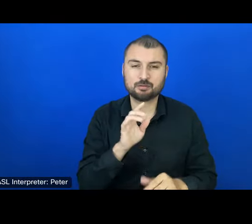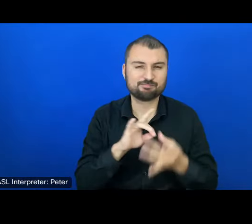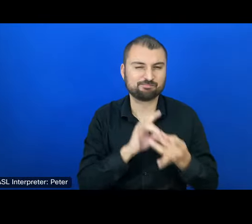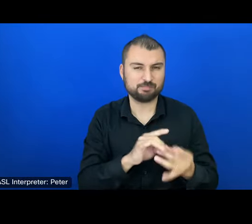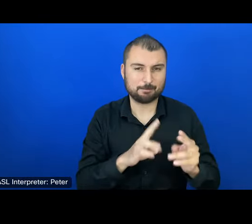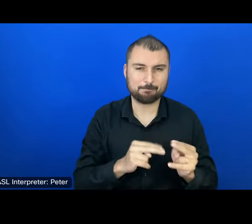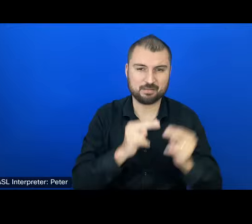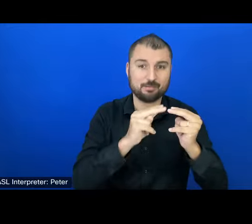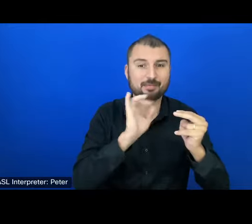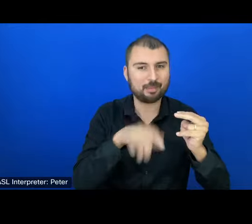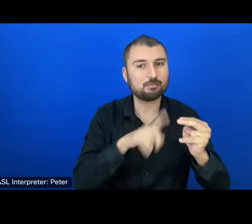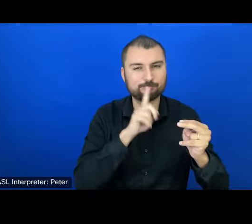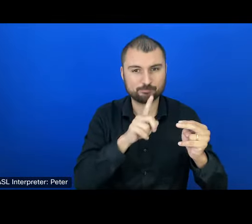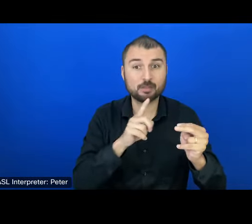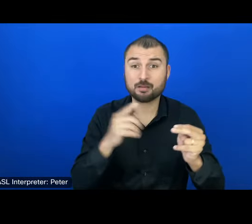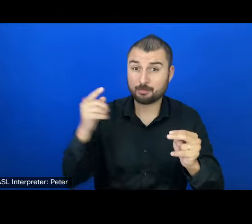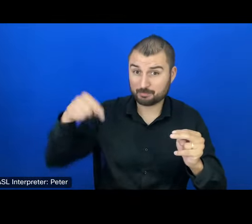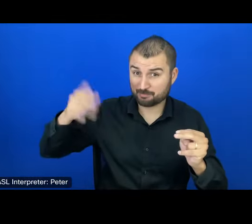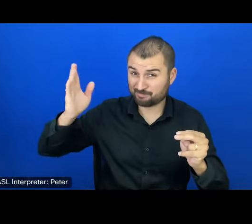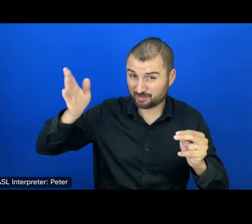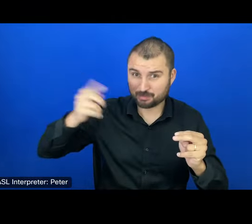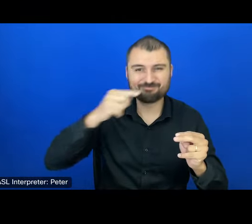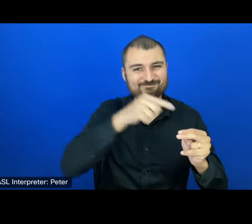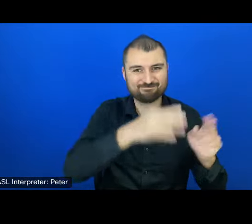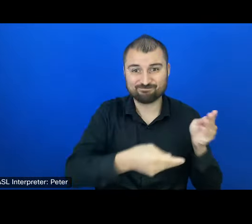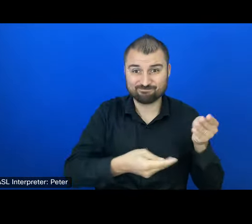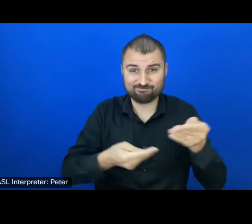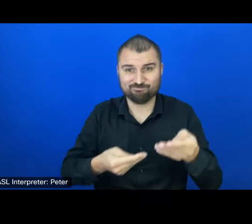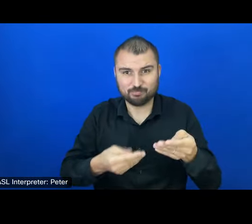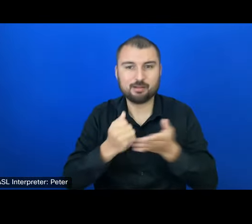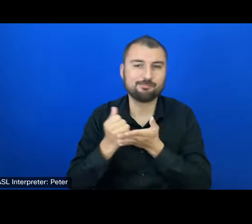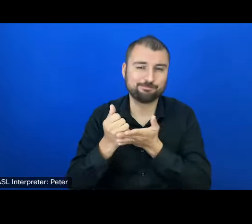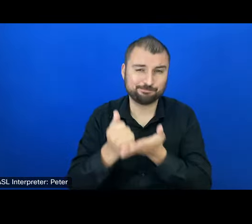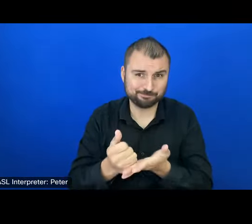helpful as part of this presentation.